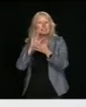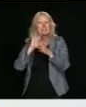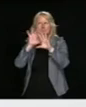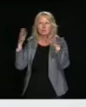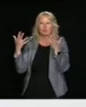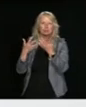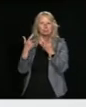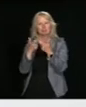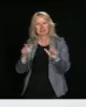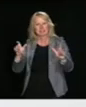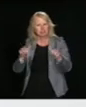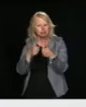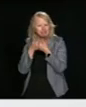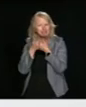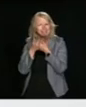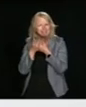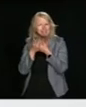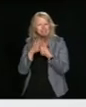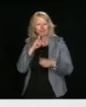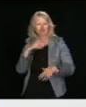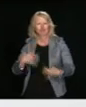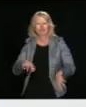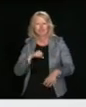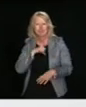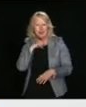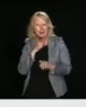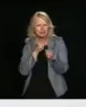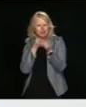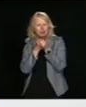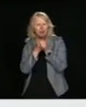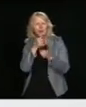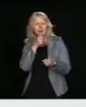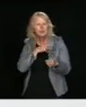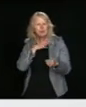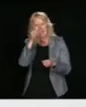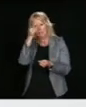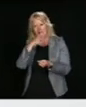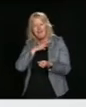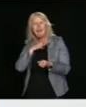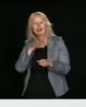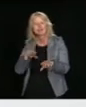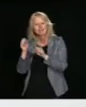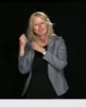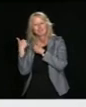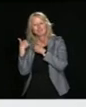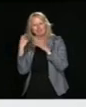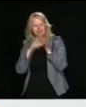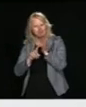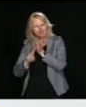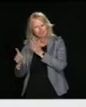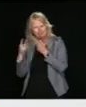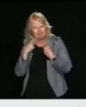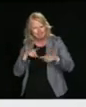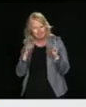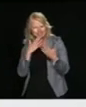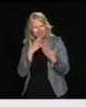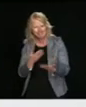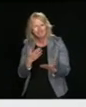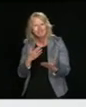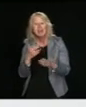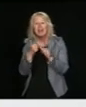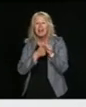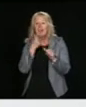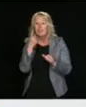we're proud to support the women and men making this happen. To everyone who has been contributing to these